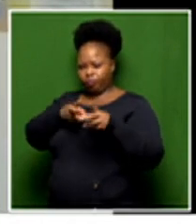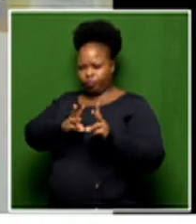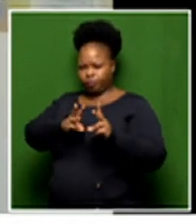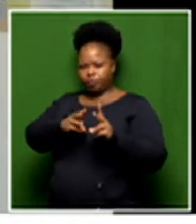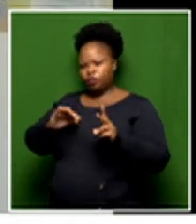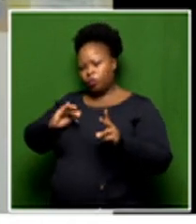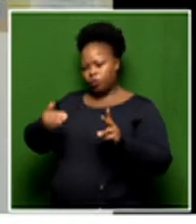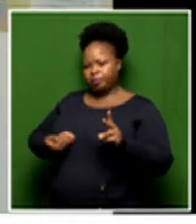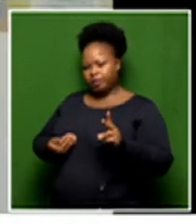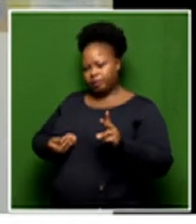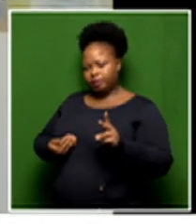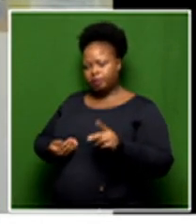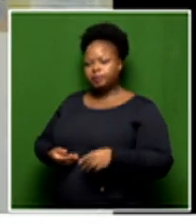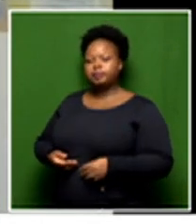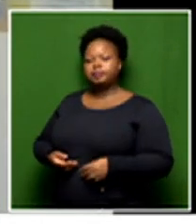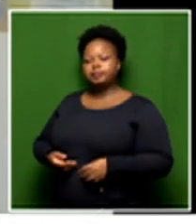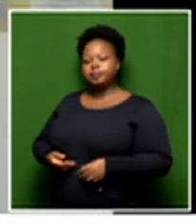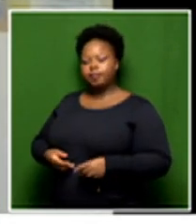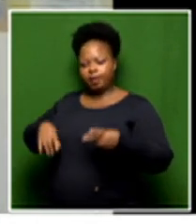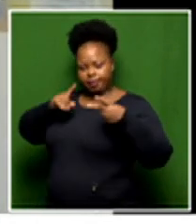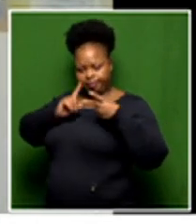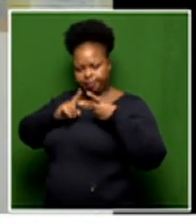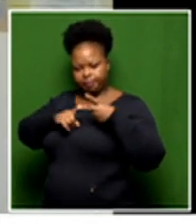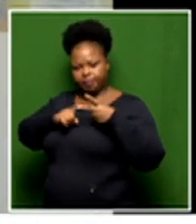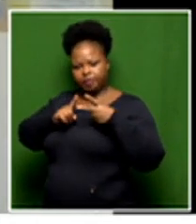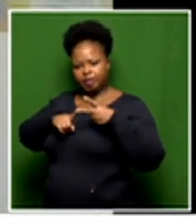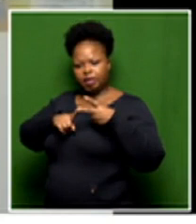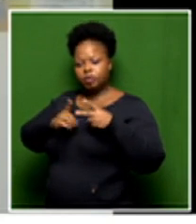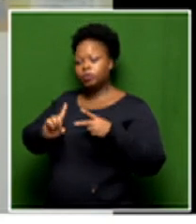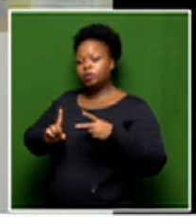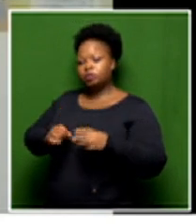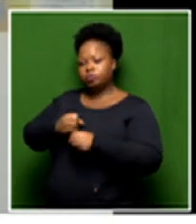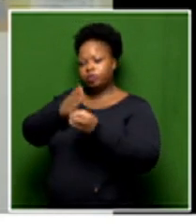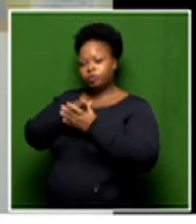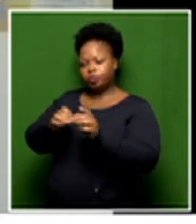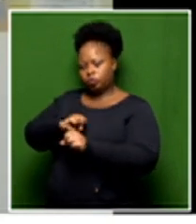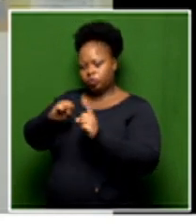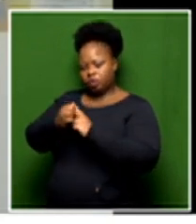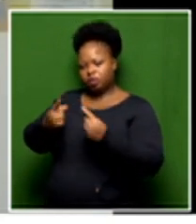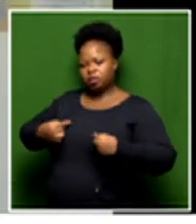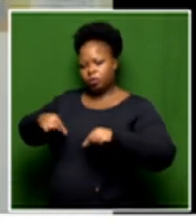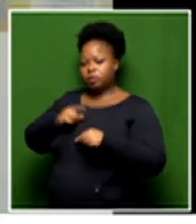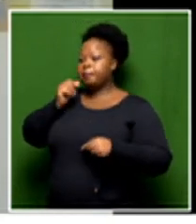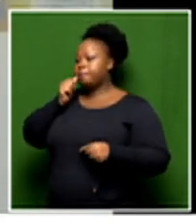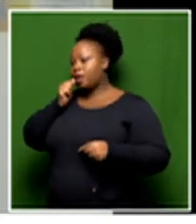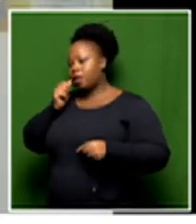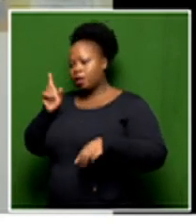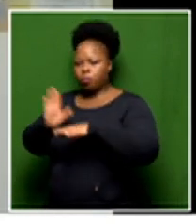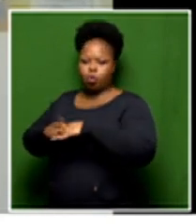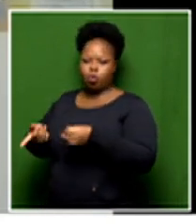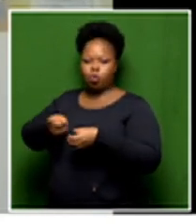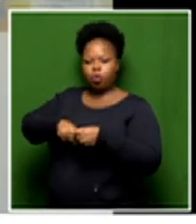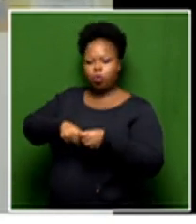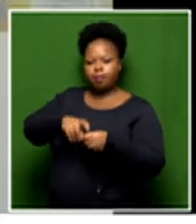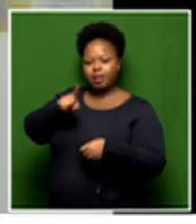and interventions. And the second level is to make sure that within our society, we're getting males more involved from